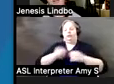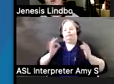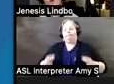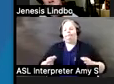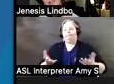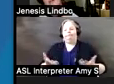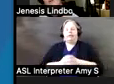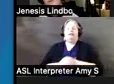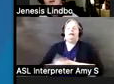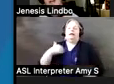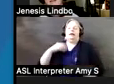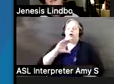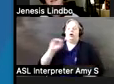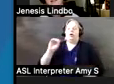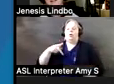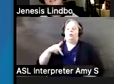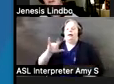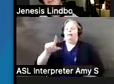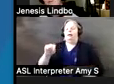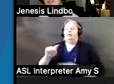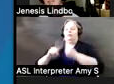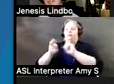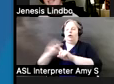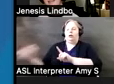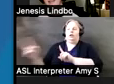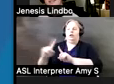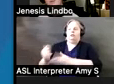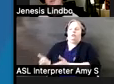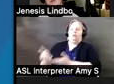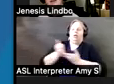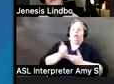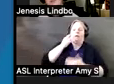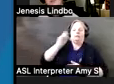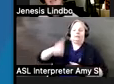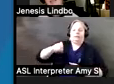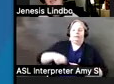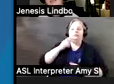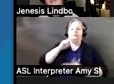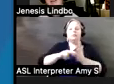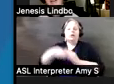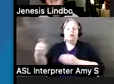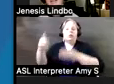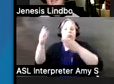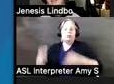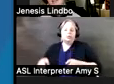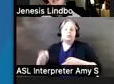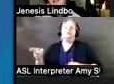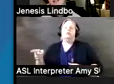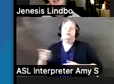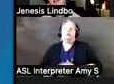having a co-pilot or a friend that can step in when needed. So do you have somebody that